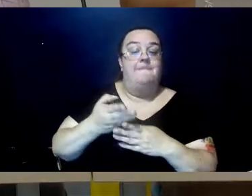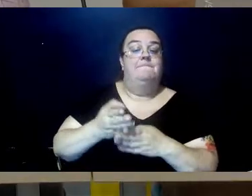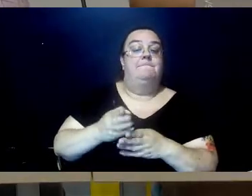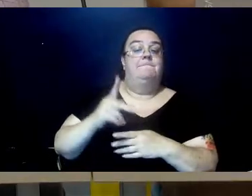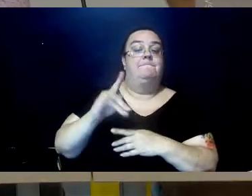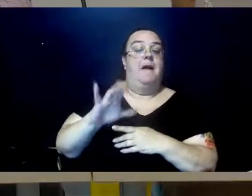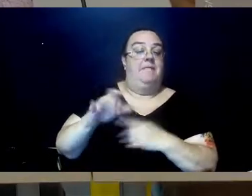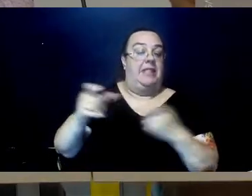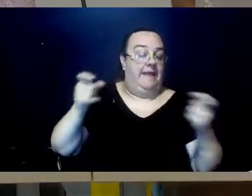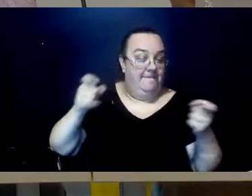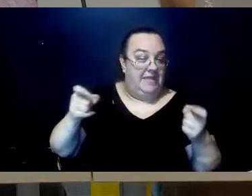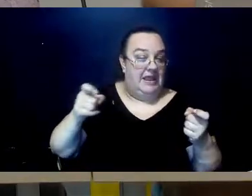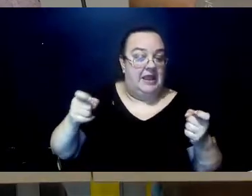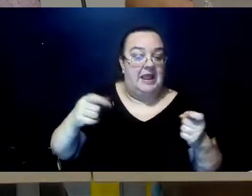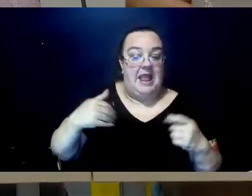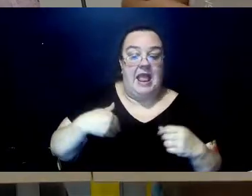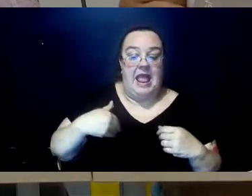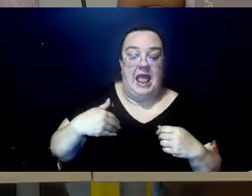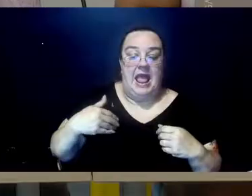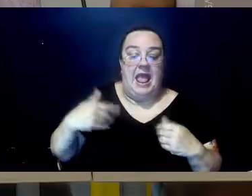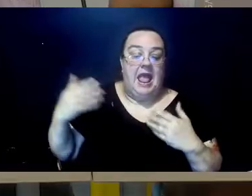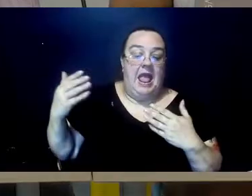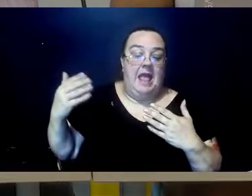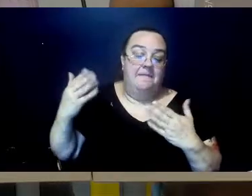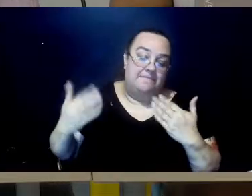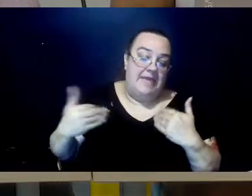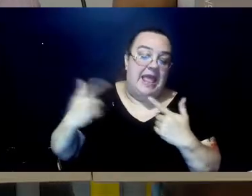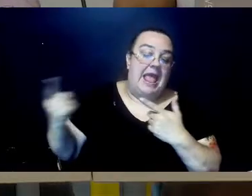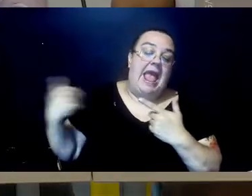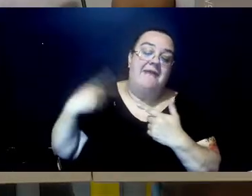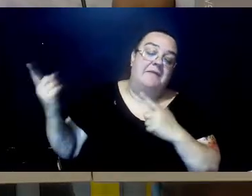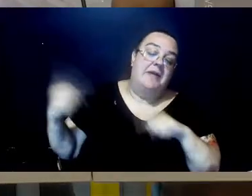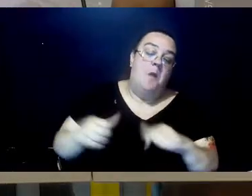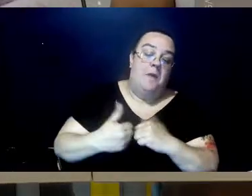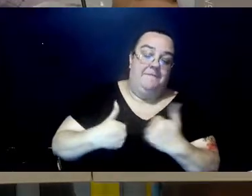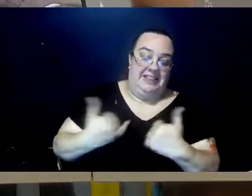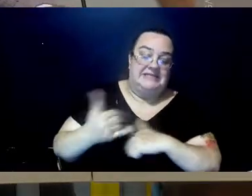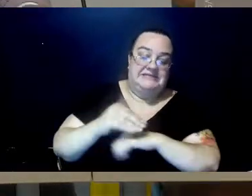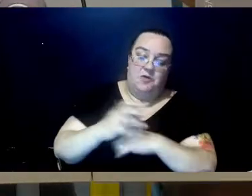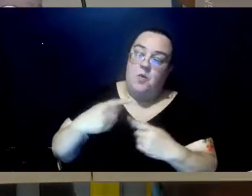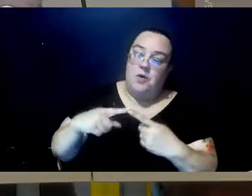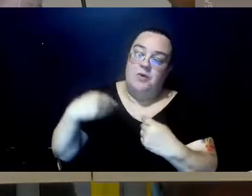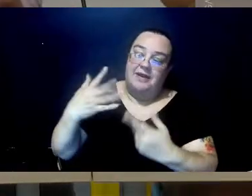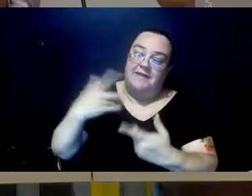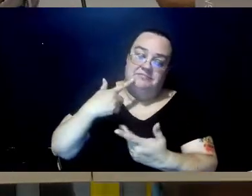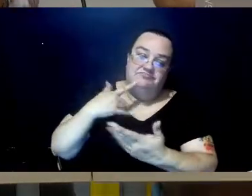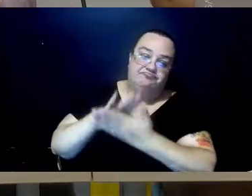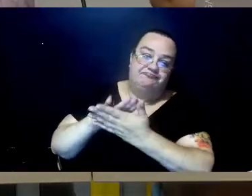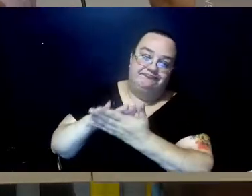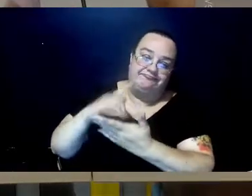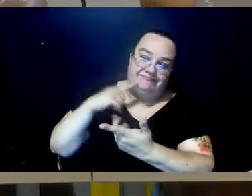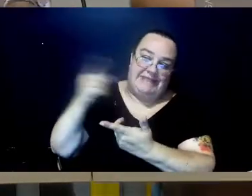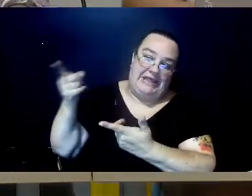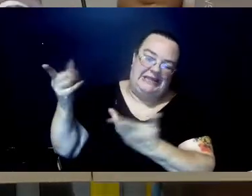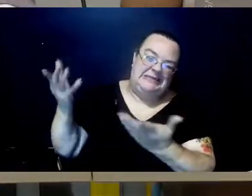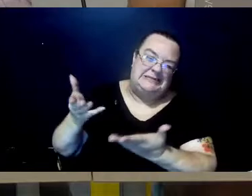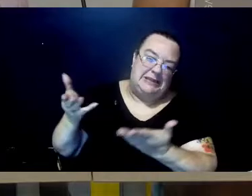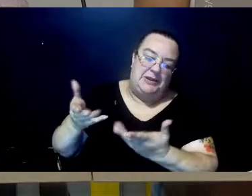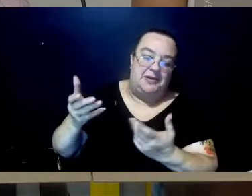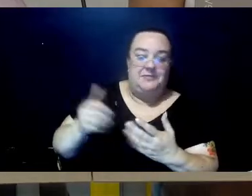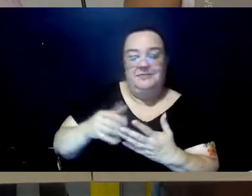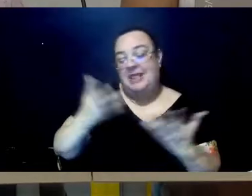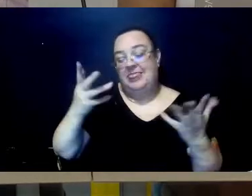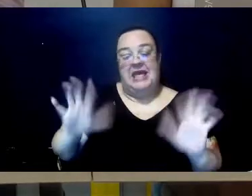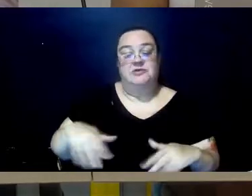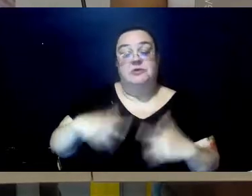him come with me this evening, so I wanted to give him a shout out. And that's all. Thank you so much, Vice